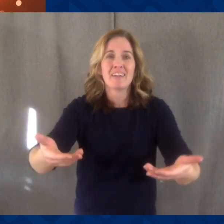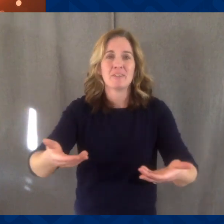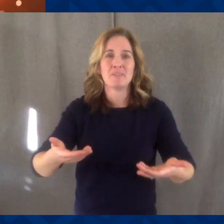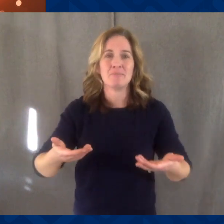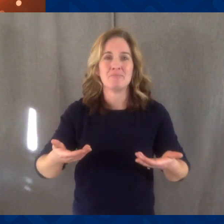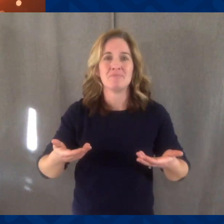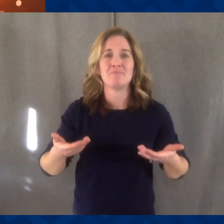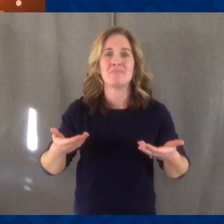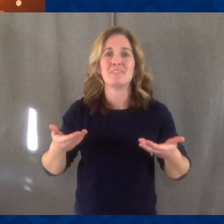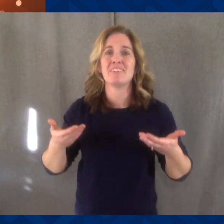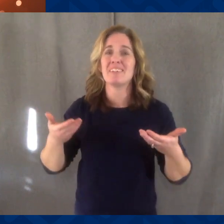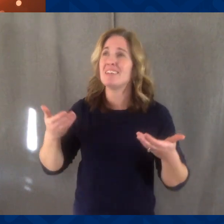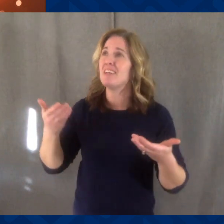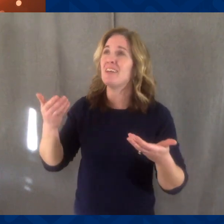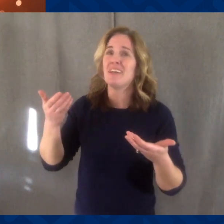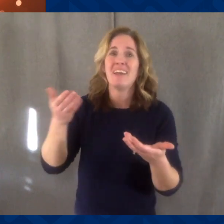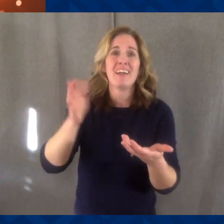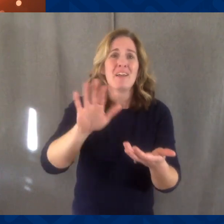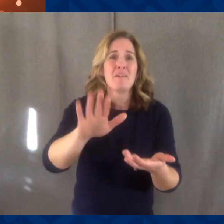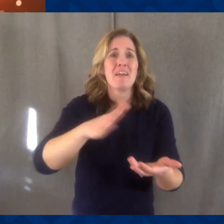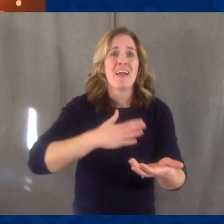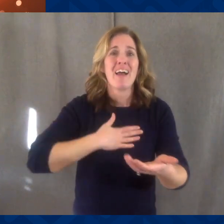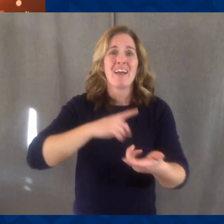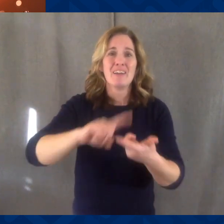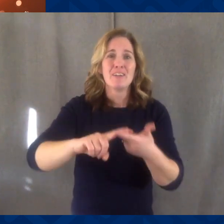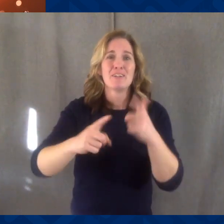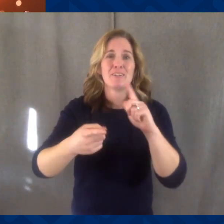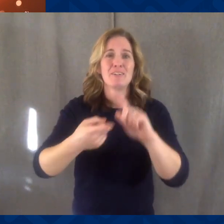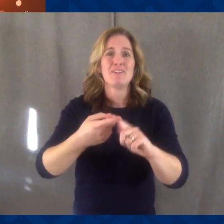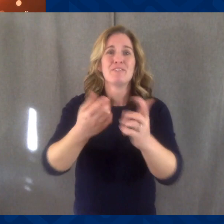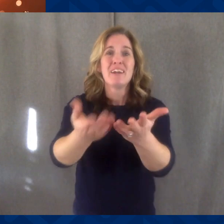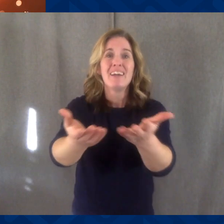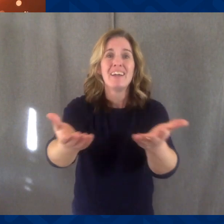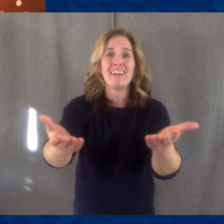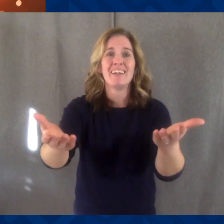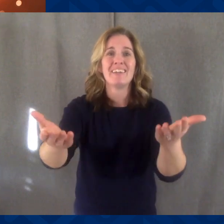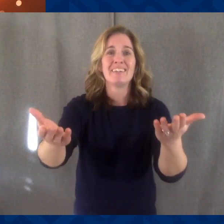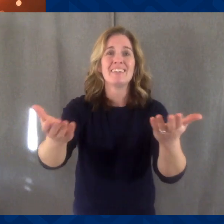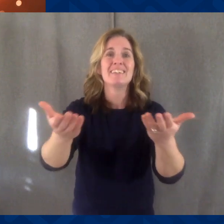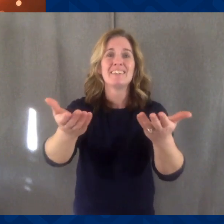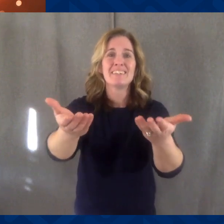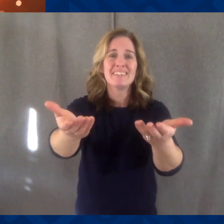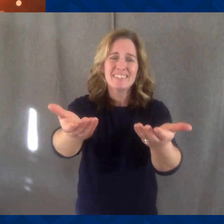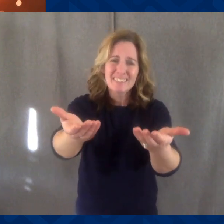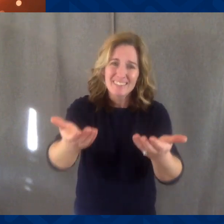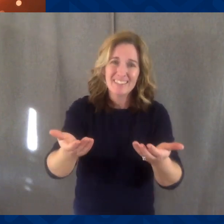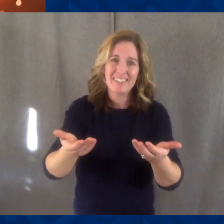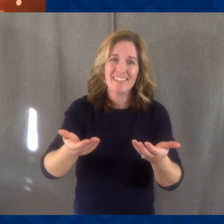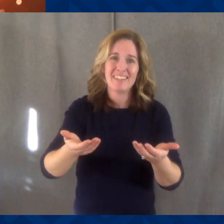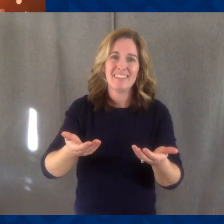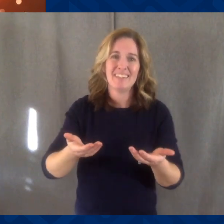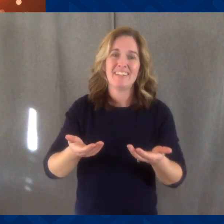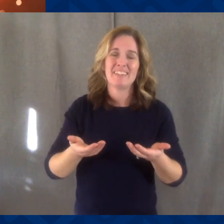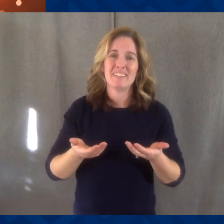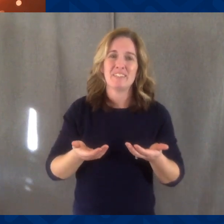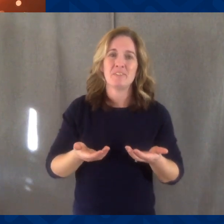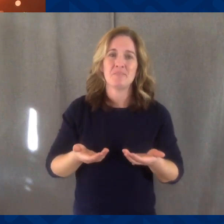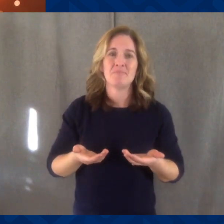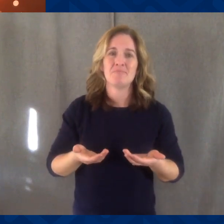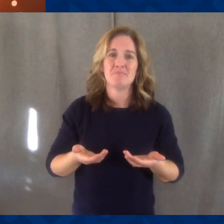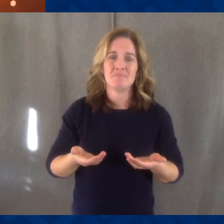call us friend, will you welcome us in again?